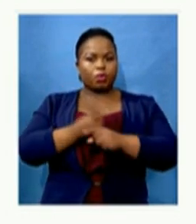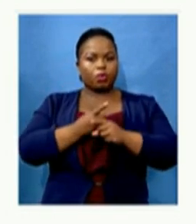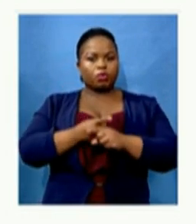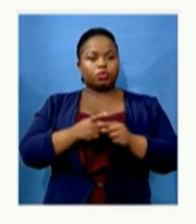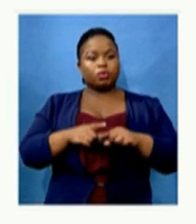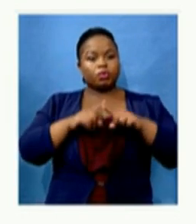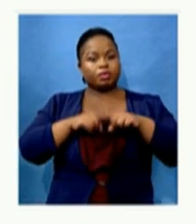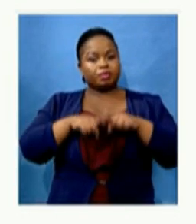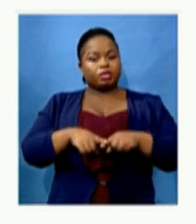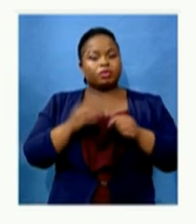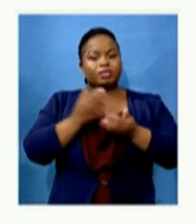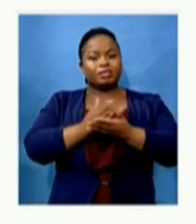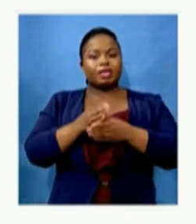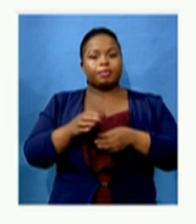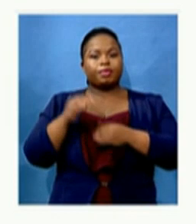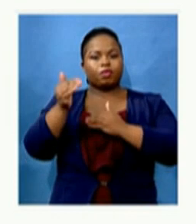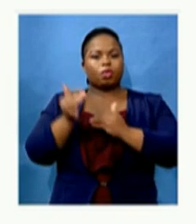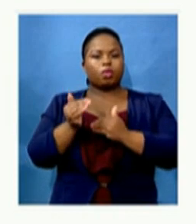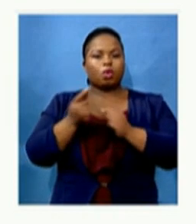transmissibility at different points in time.